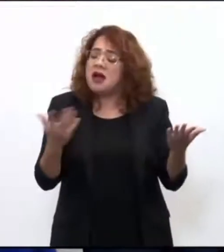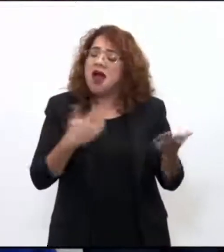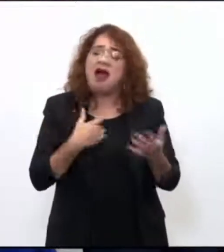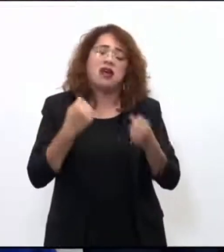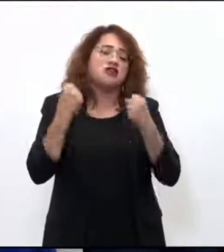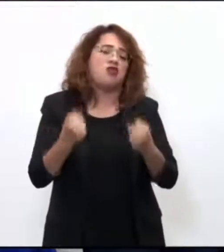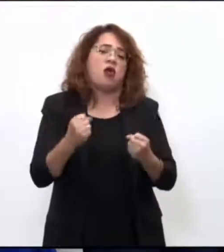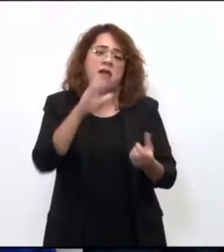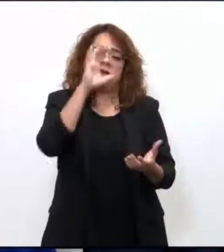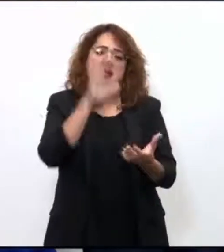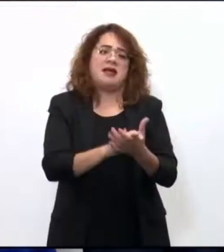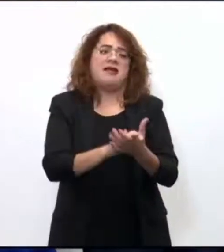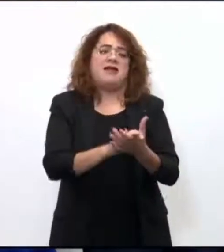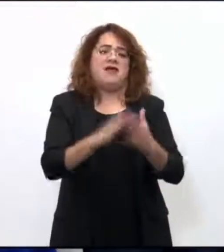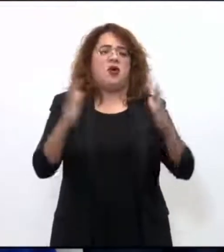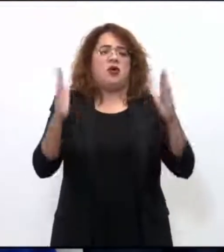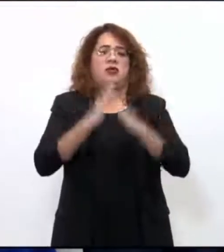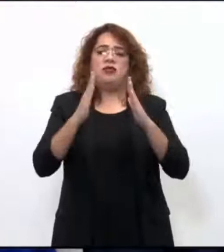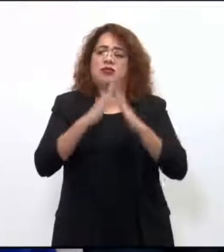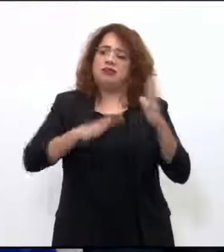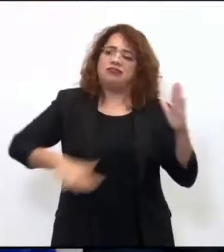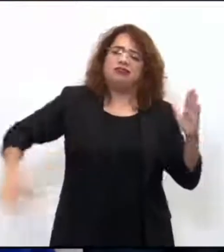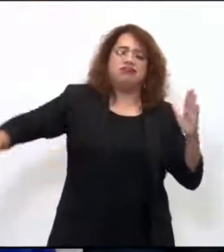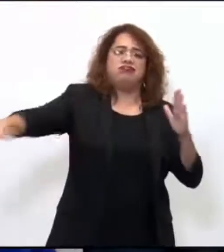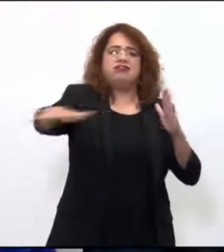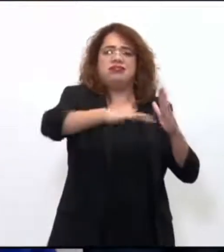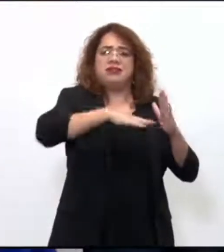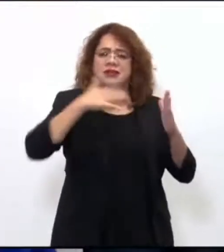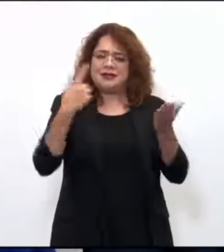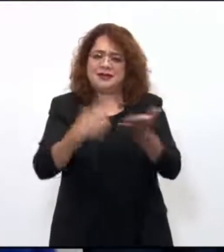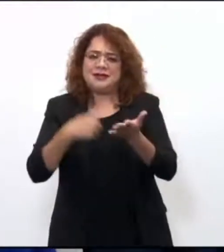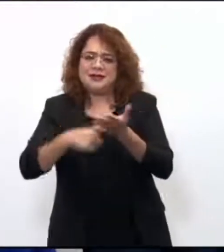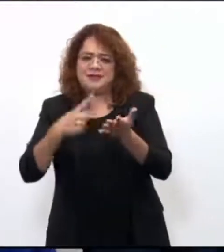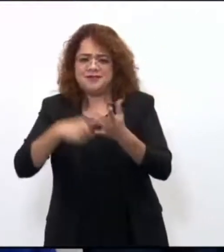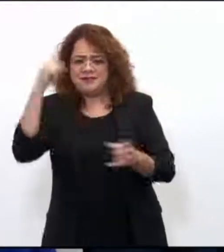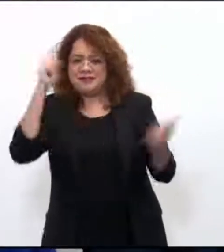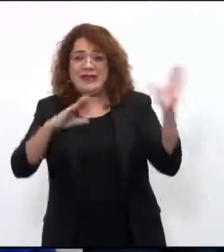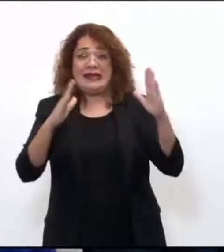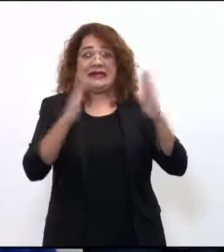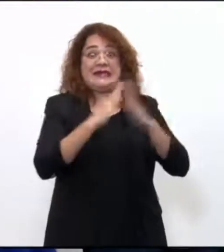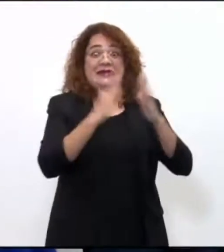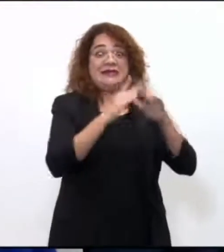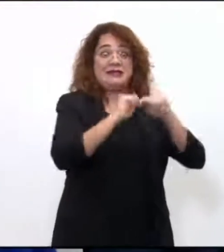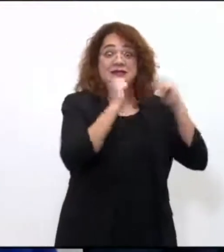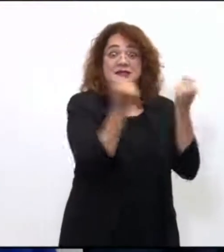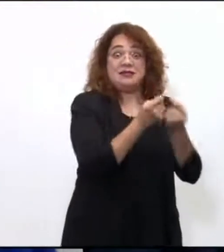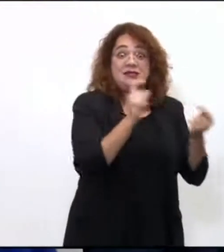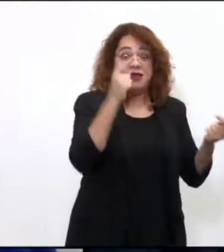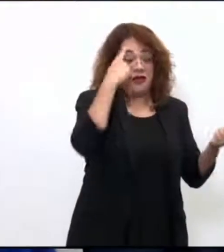that, and the city team is actively discussing it and what would work for us as we move forward.